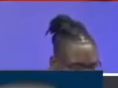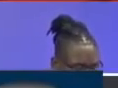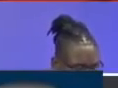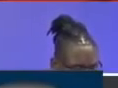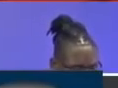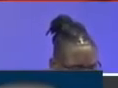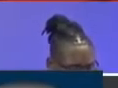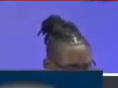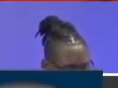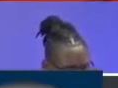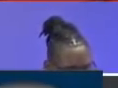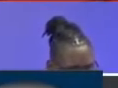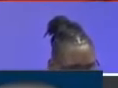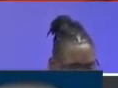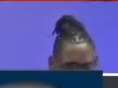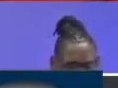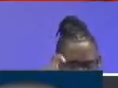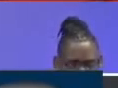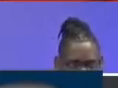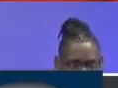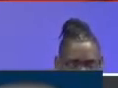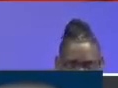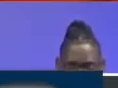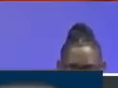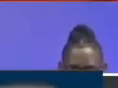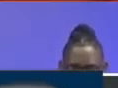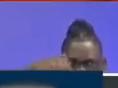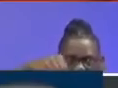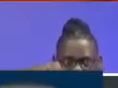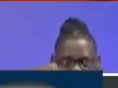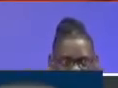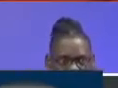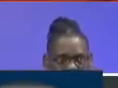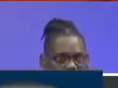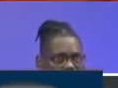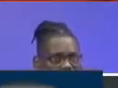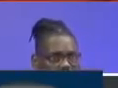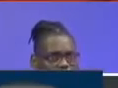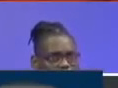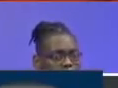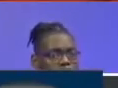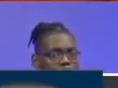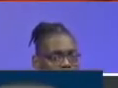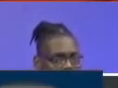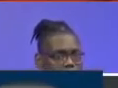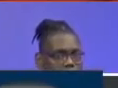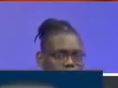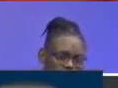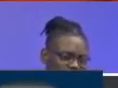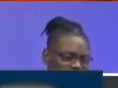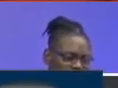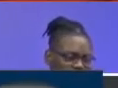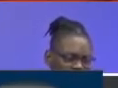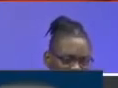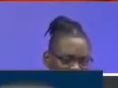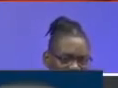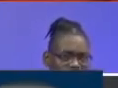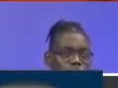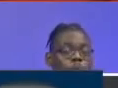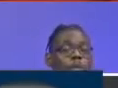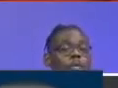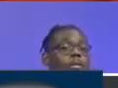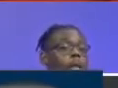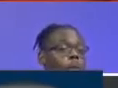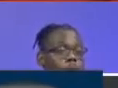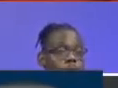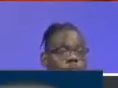majority. We've carefully considered that issue and taken wide advice on it. And secondly, yes, it includes all